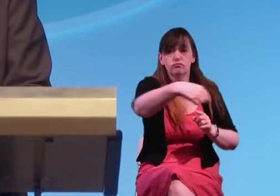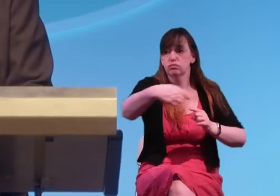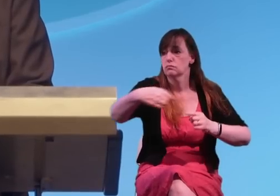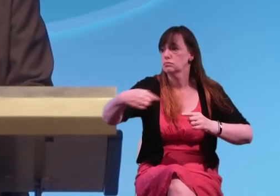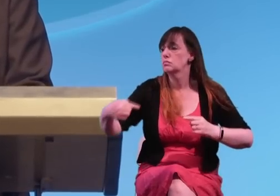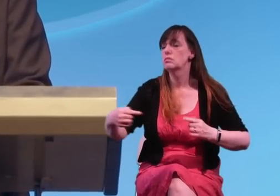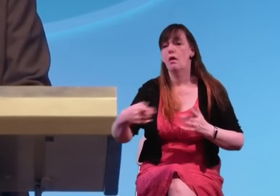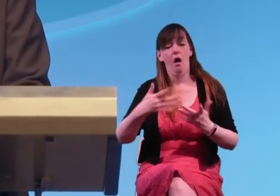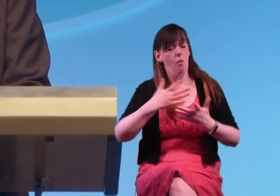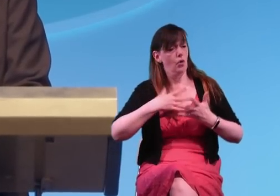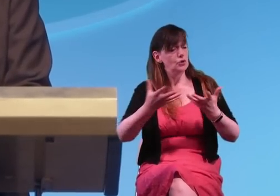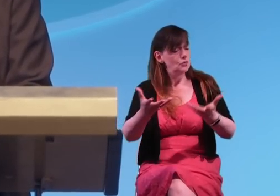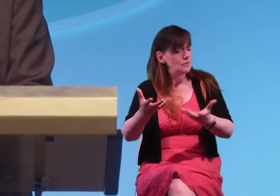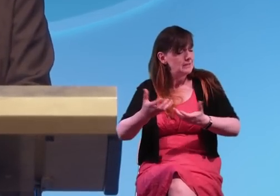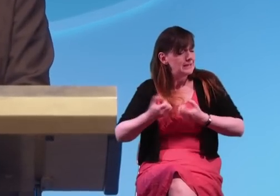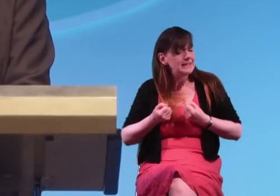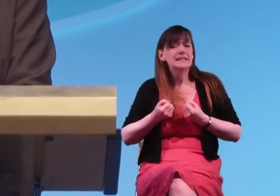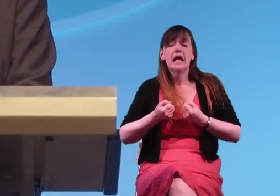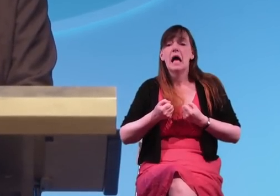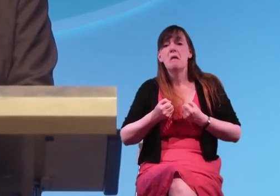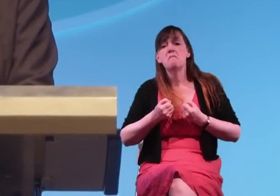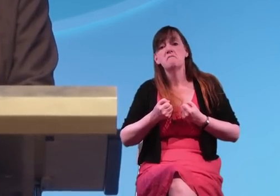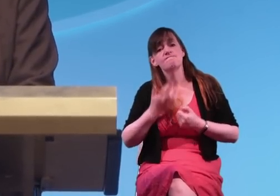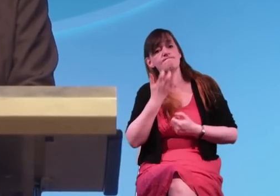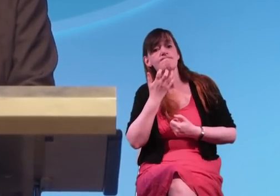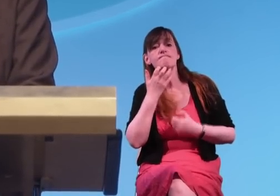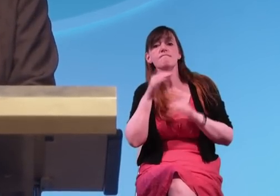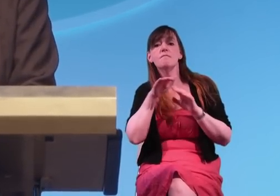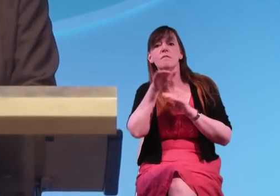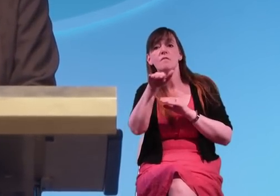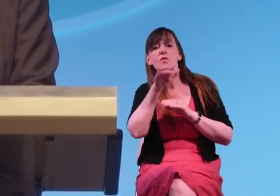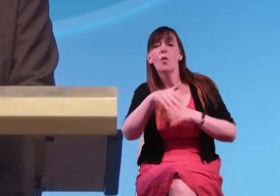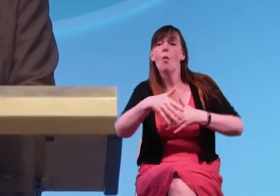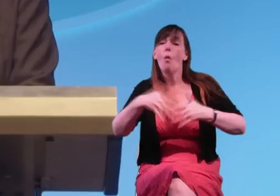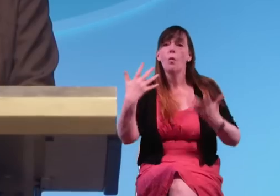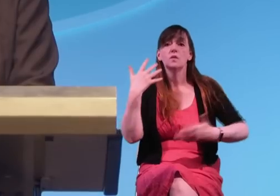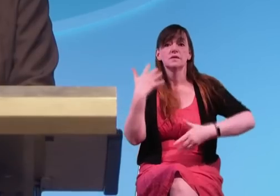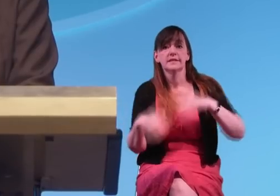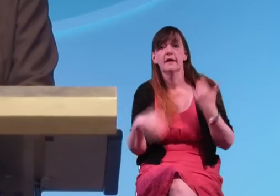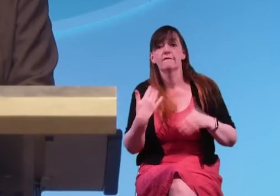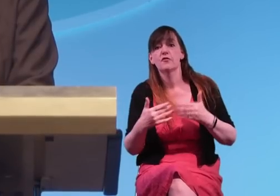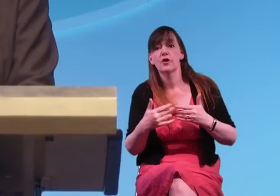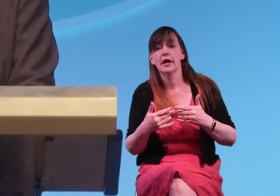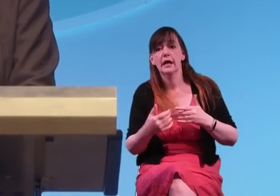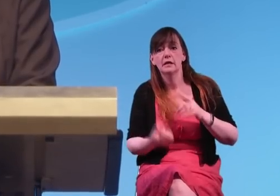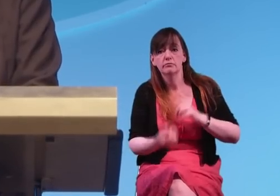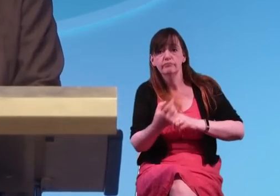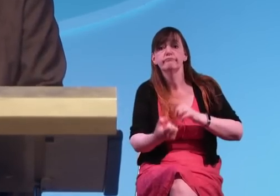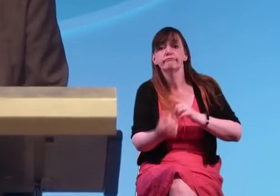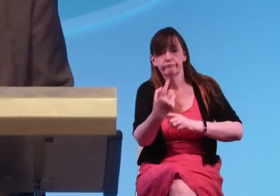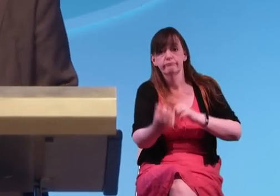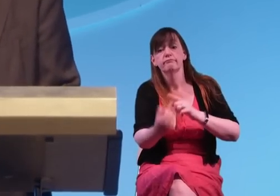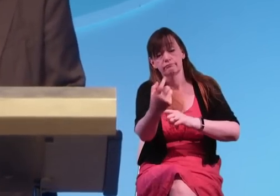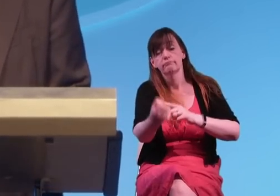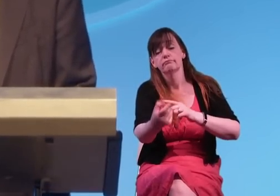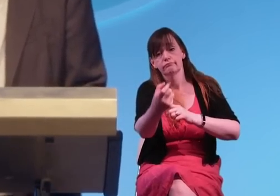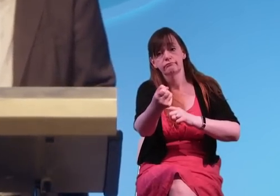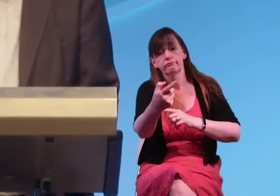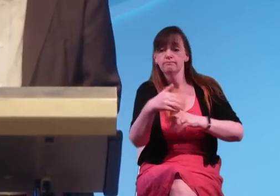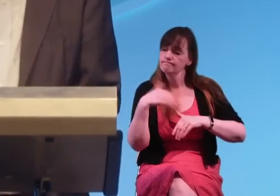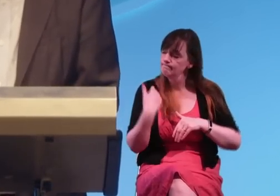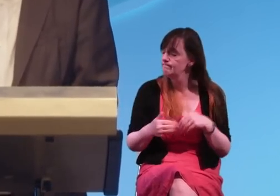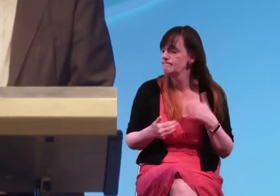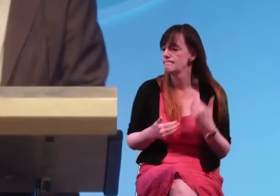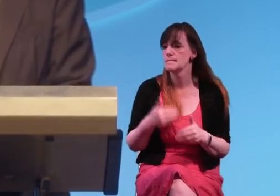do all the hardship that faithfulness to the gospel entails. And you will notice always,